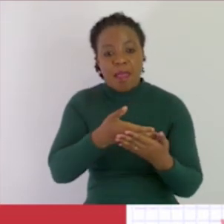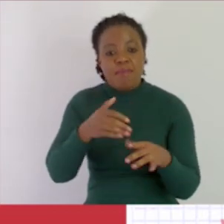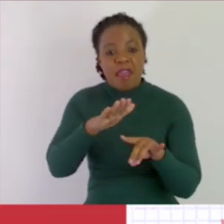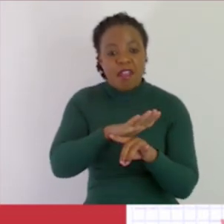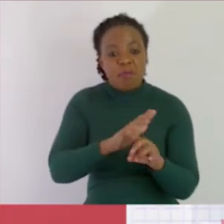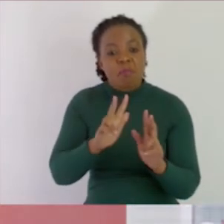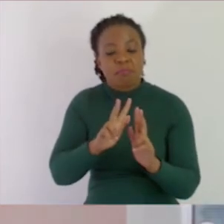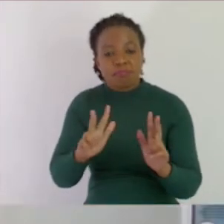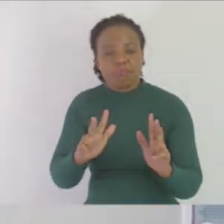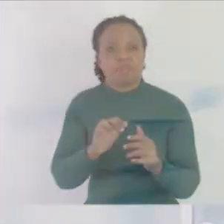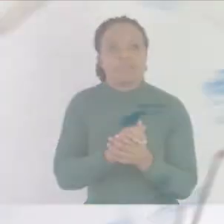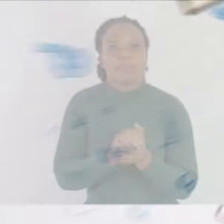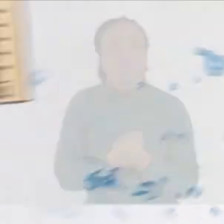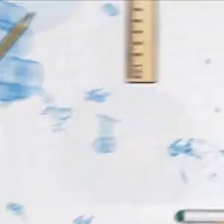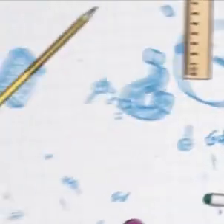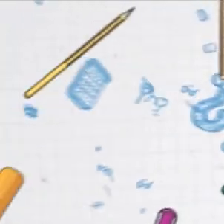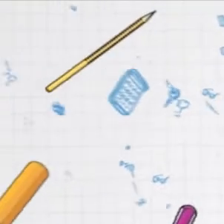diminutives.